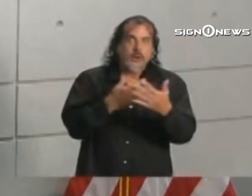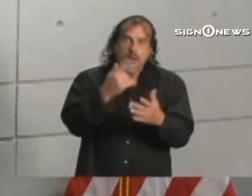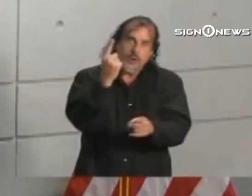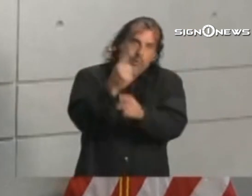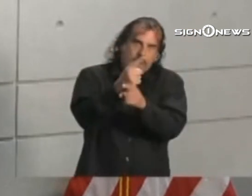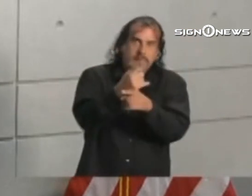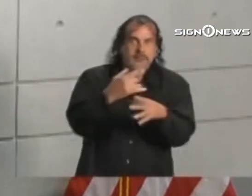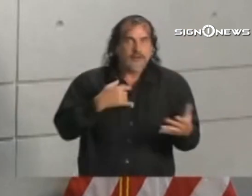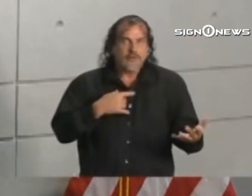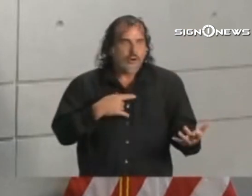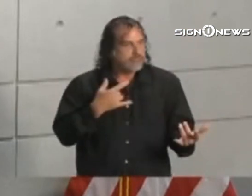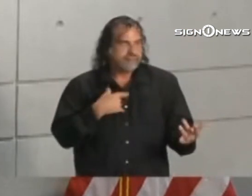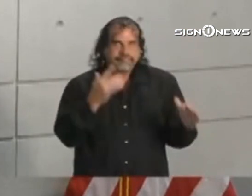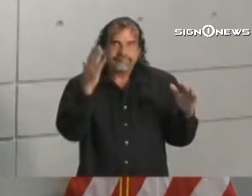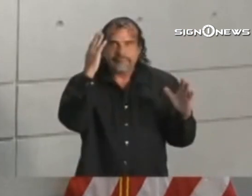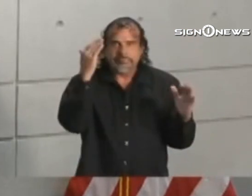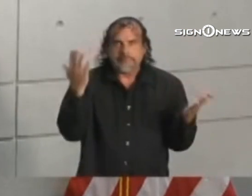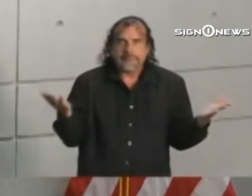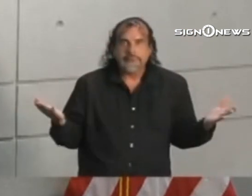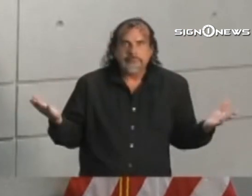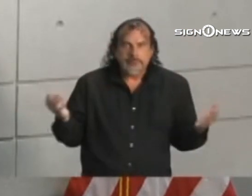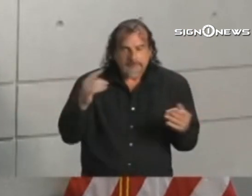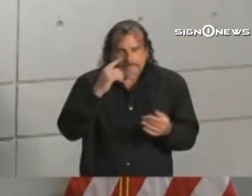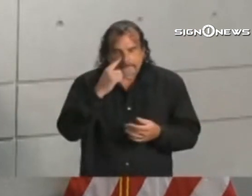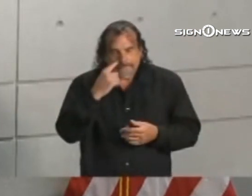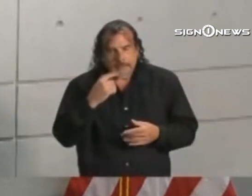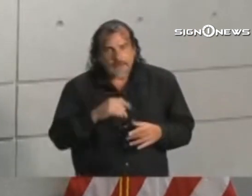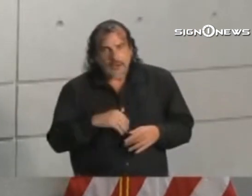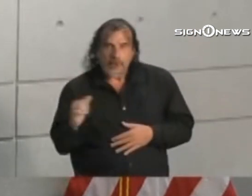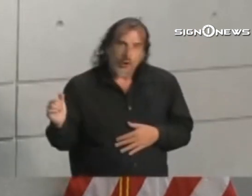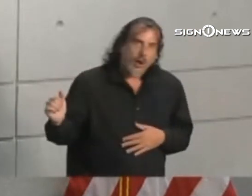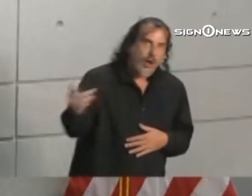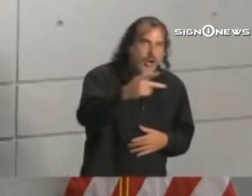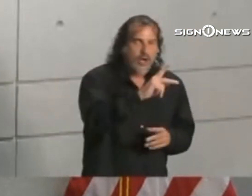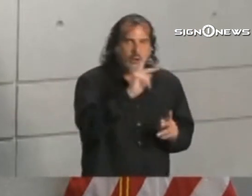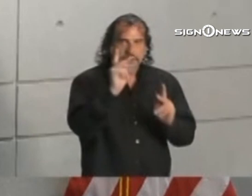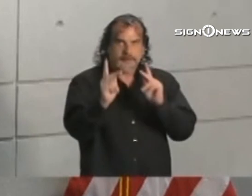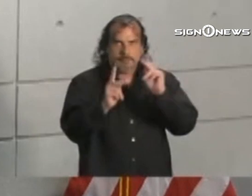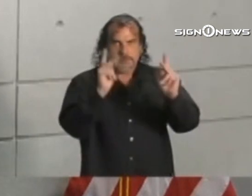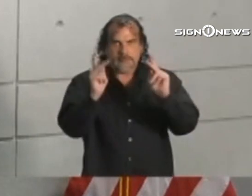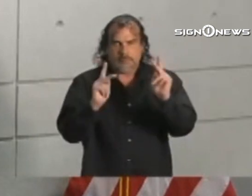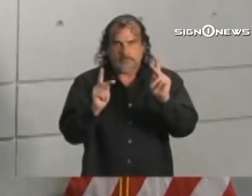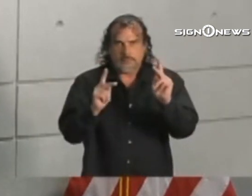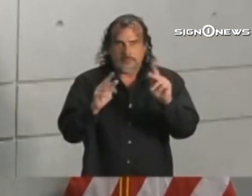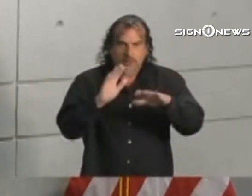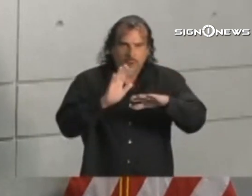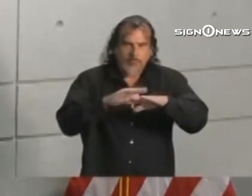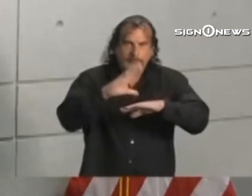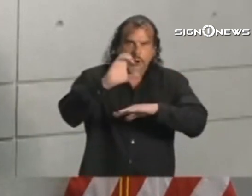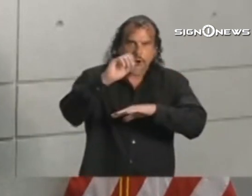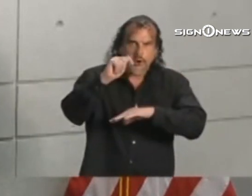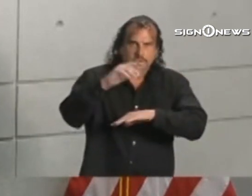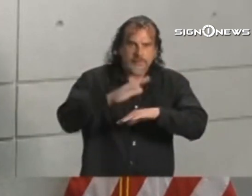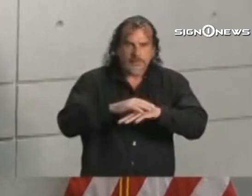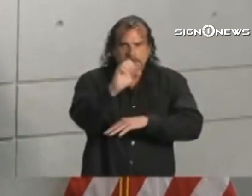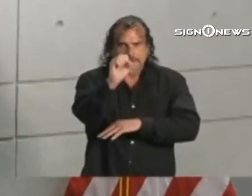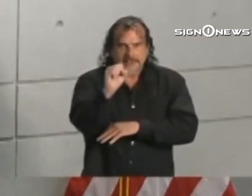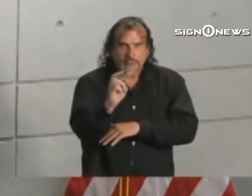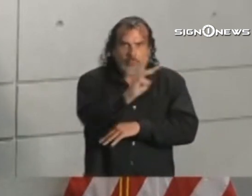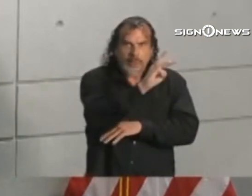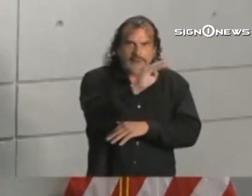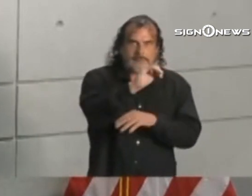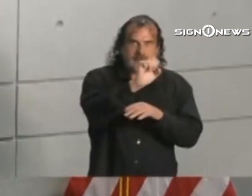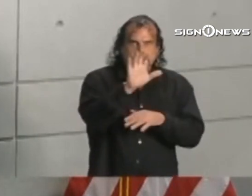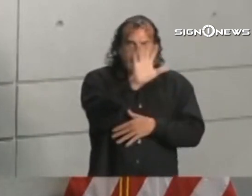certainly it needs to be understood by all of our friends in the coastal region and in South